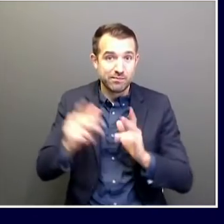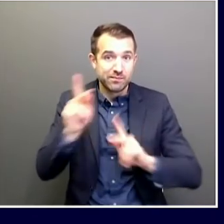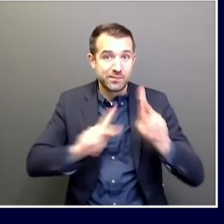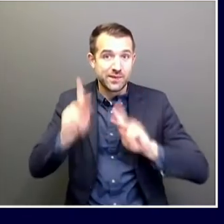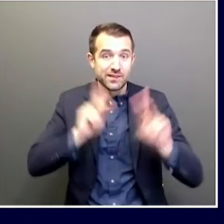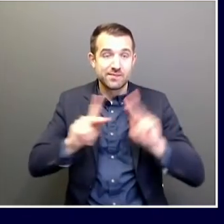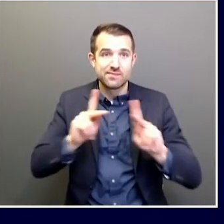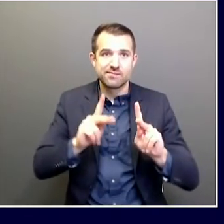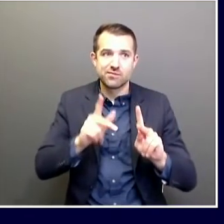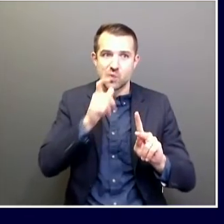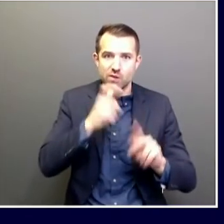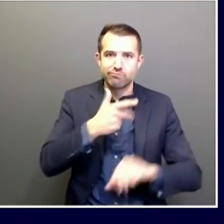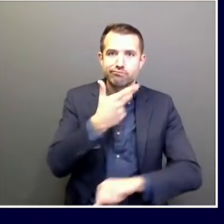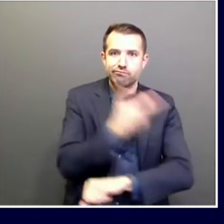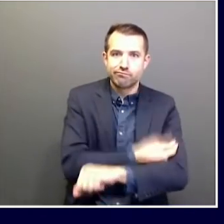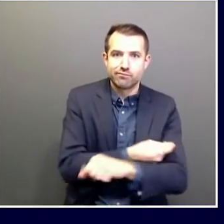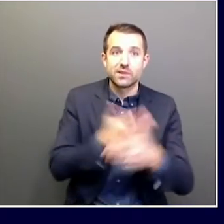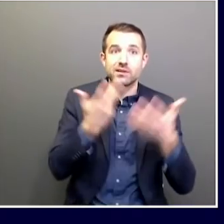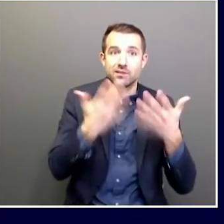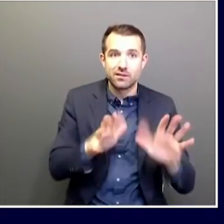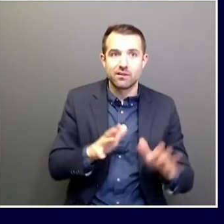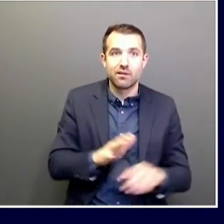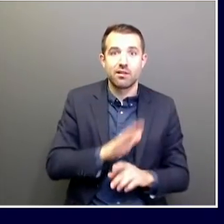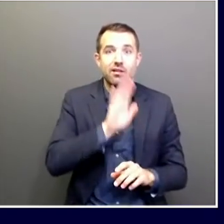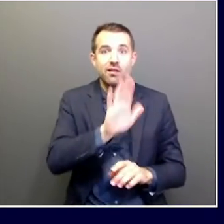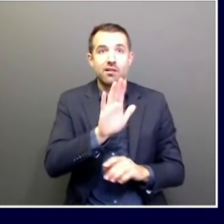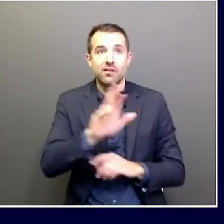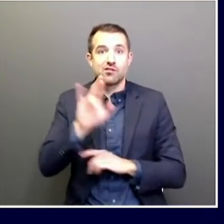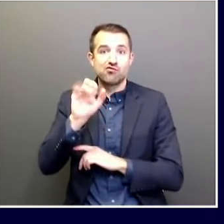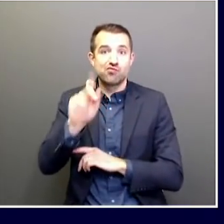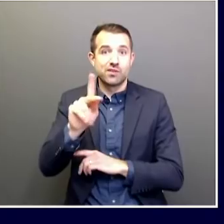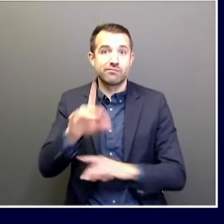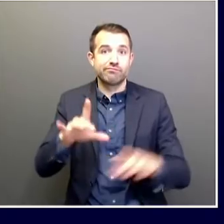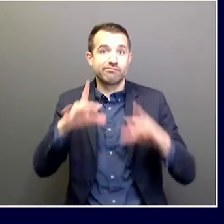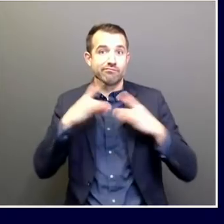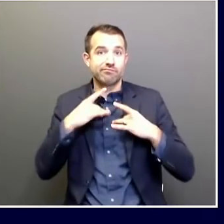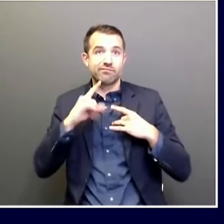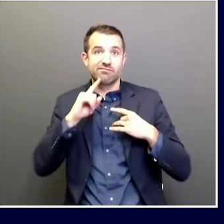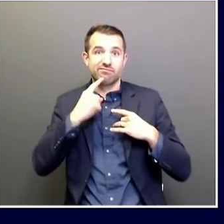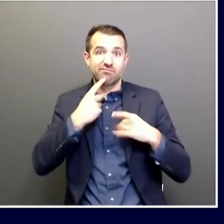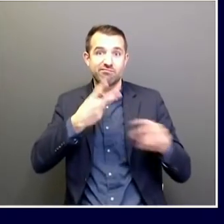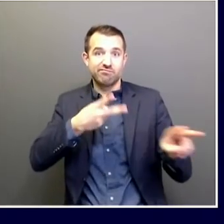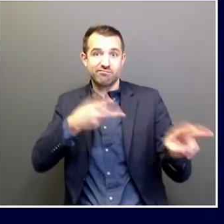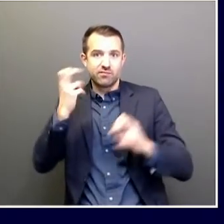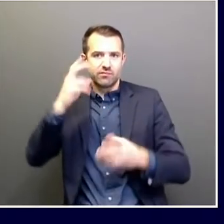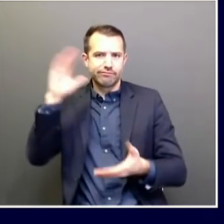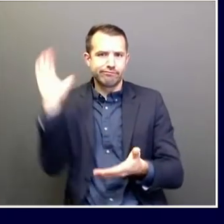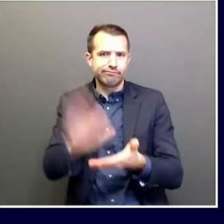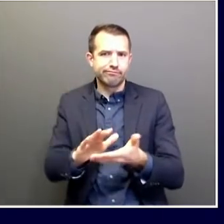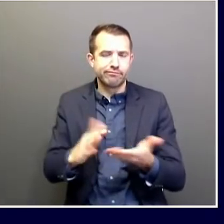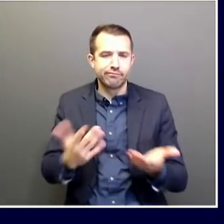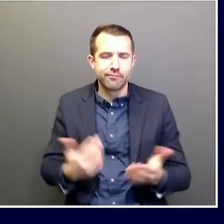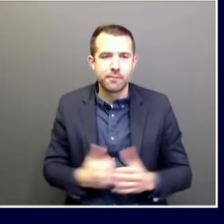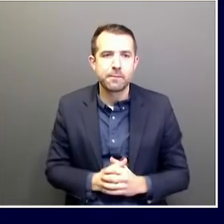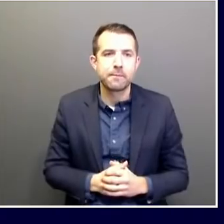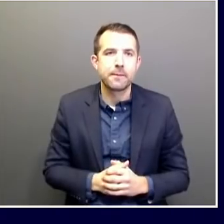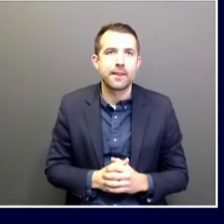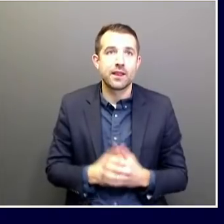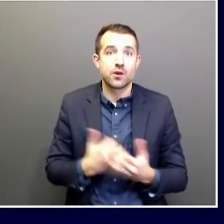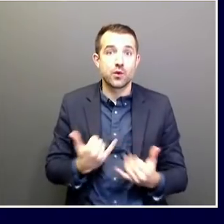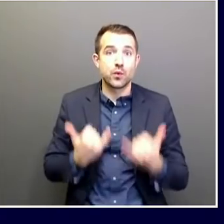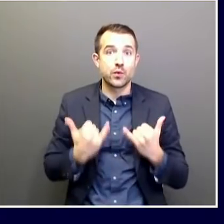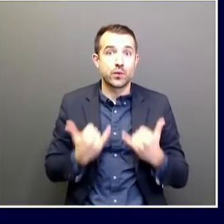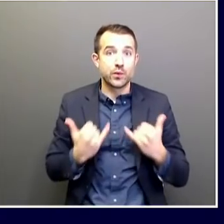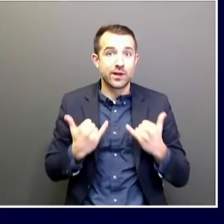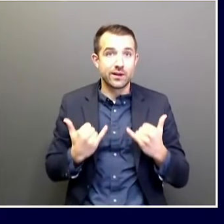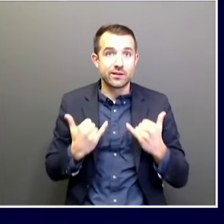people that to this day, even with this large number of people in hospital beds, almost all of the people